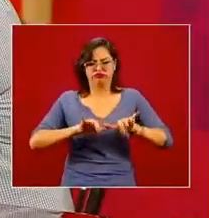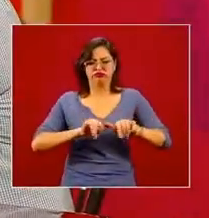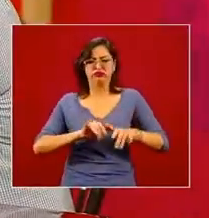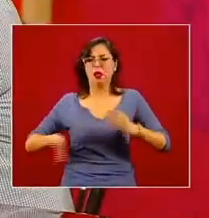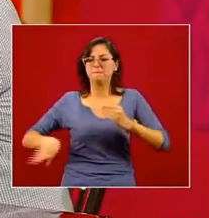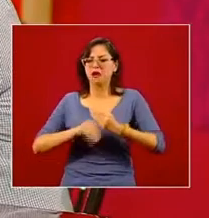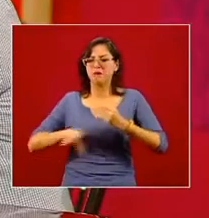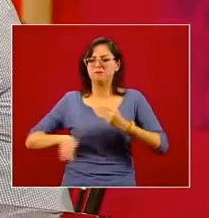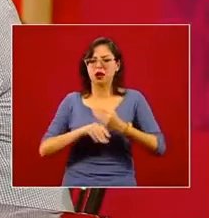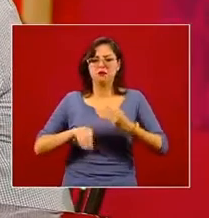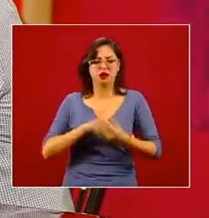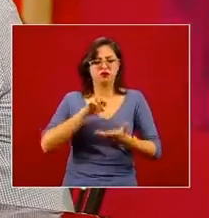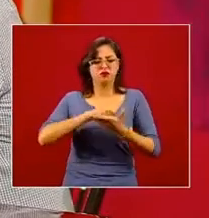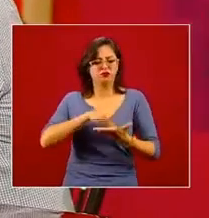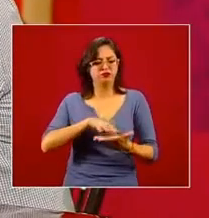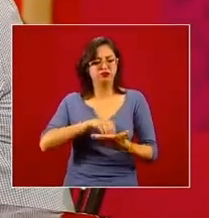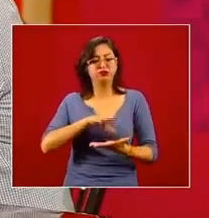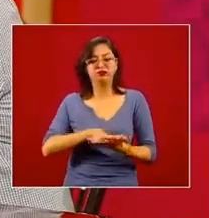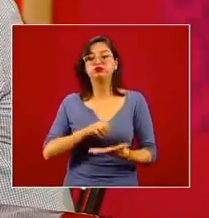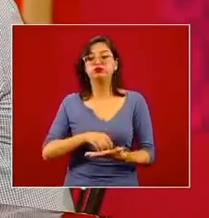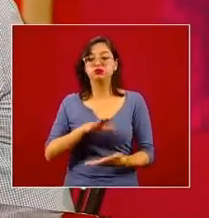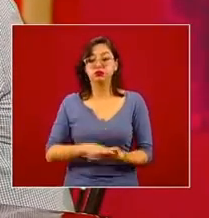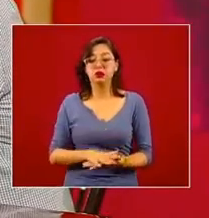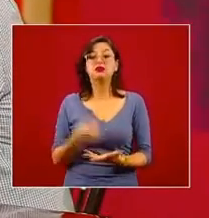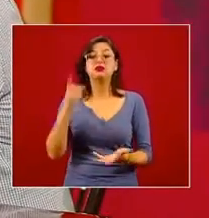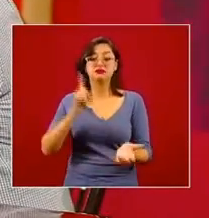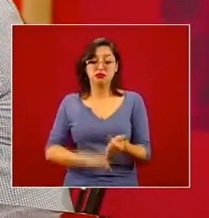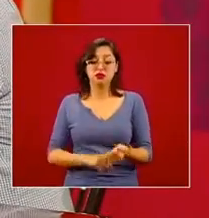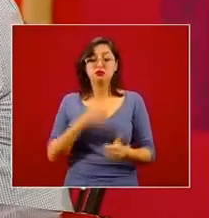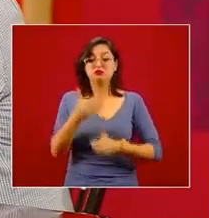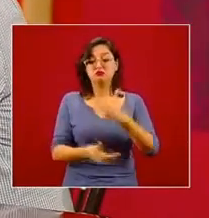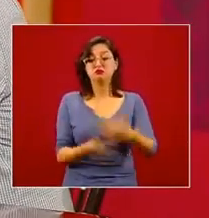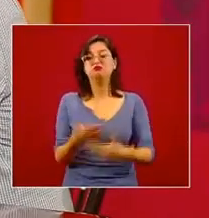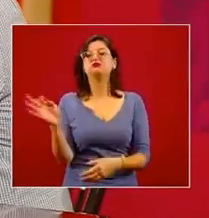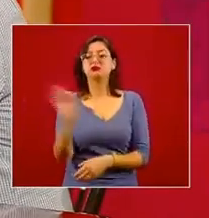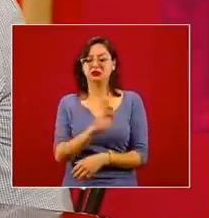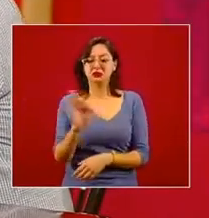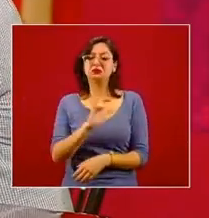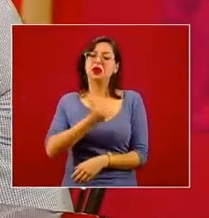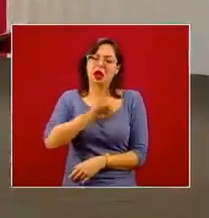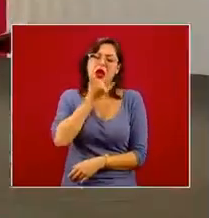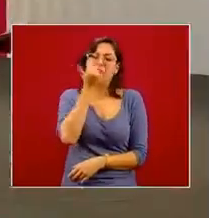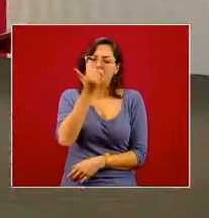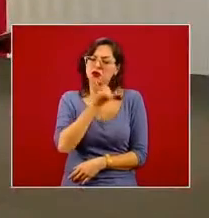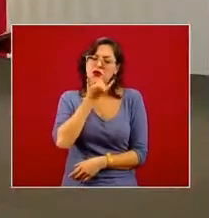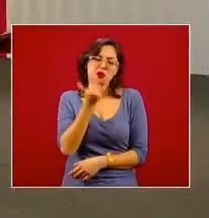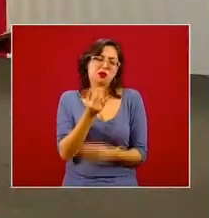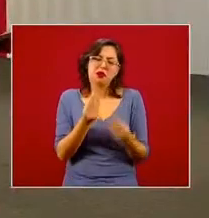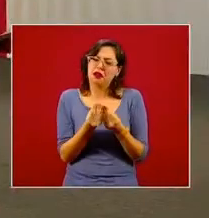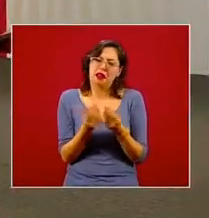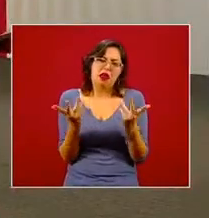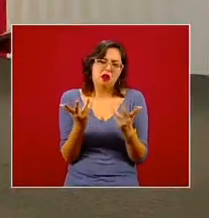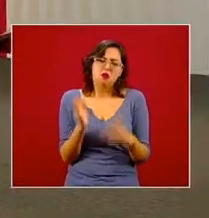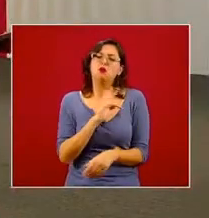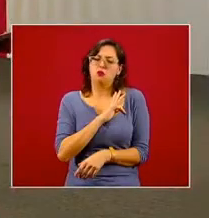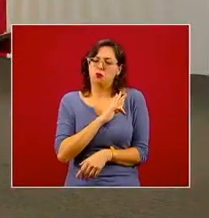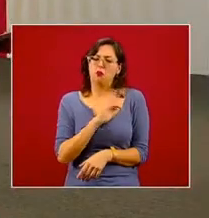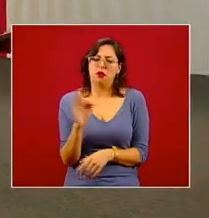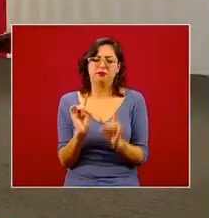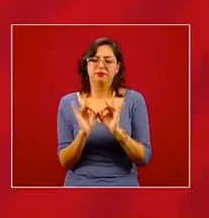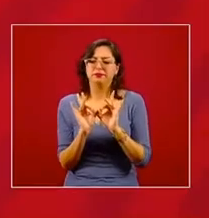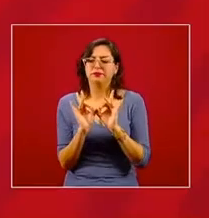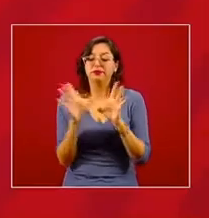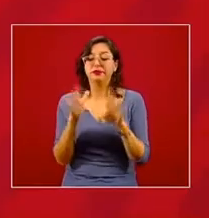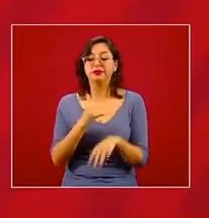suspect cases, maybe there is someone whose only job is to input this information. And this process can,